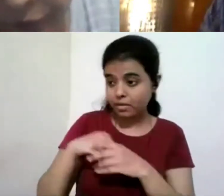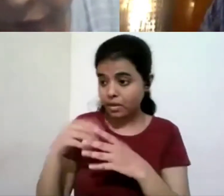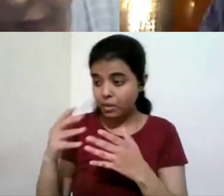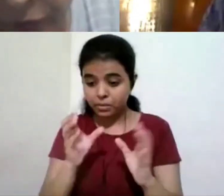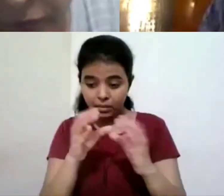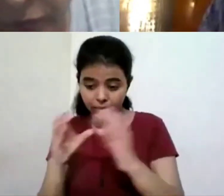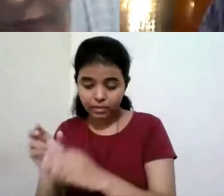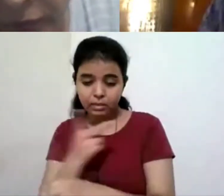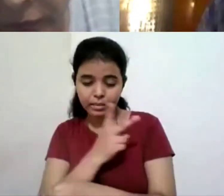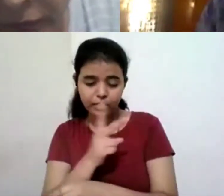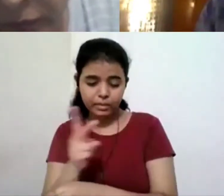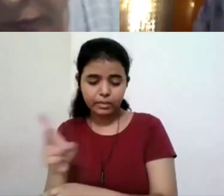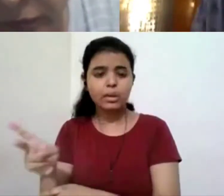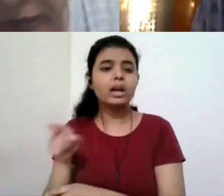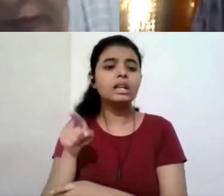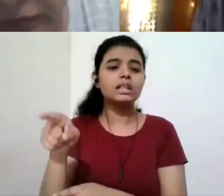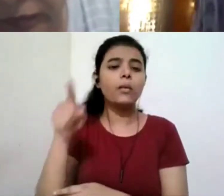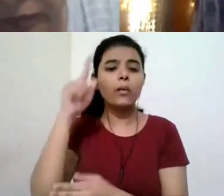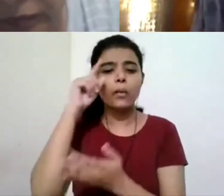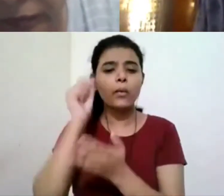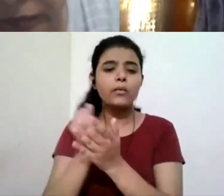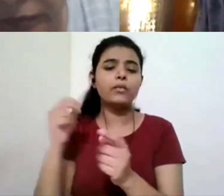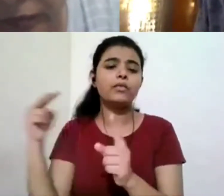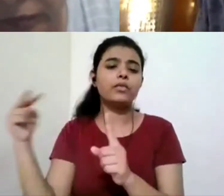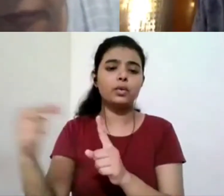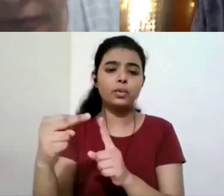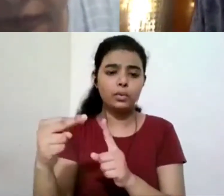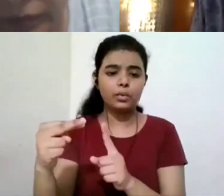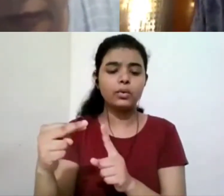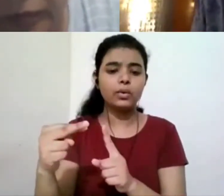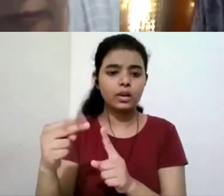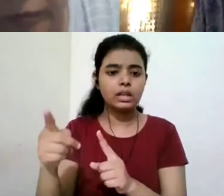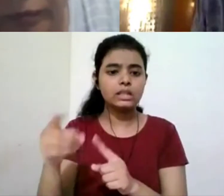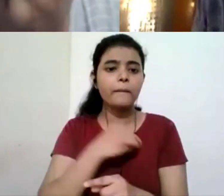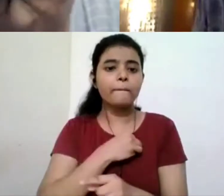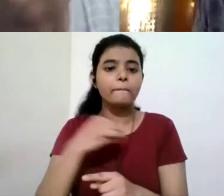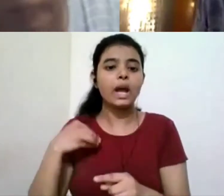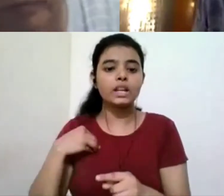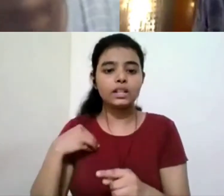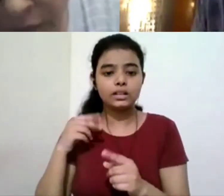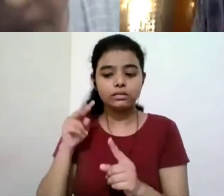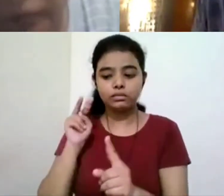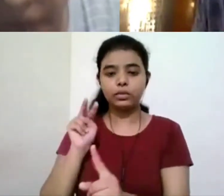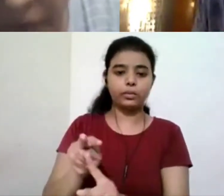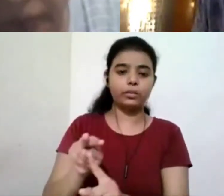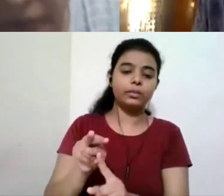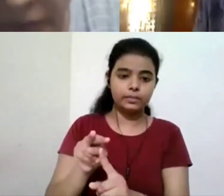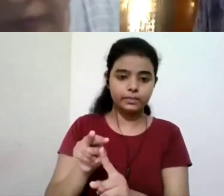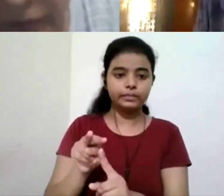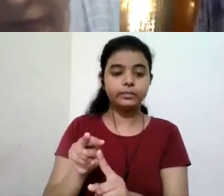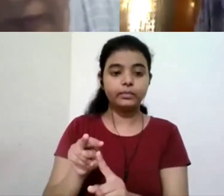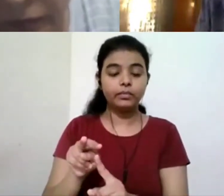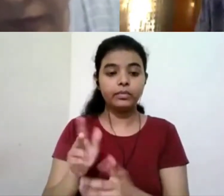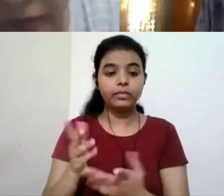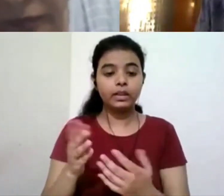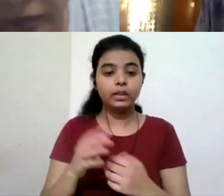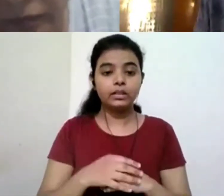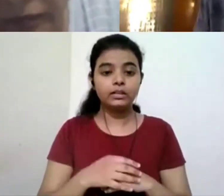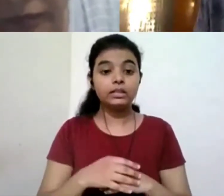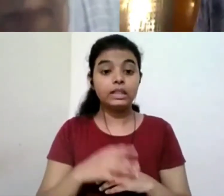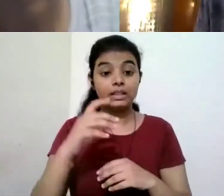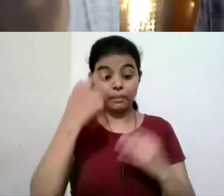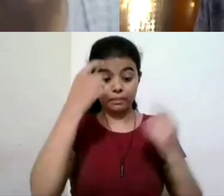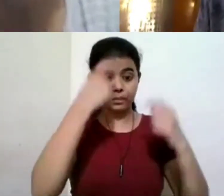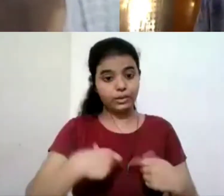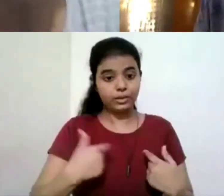Say so, because they are thinking from their medical vantage point that a person with cerebral